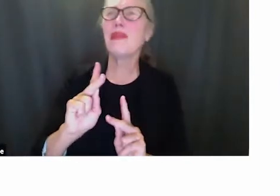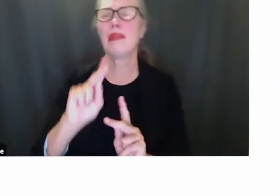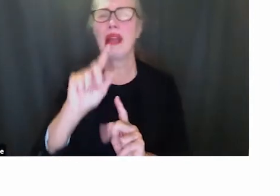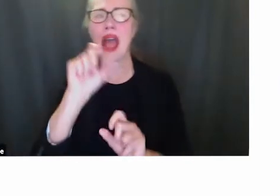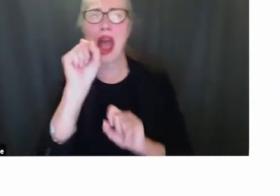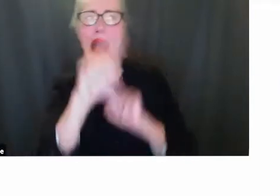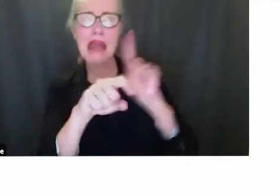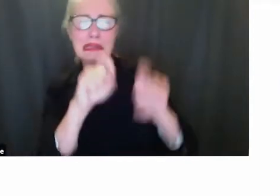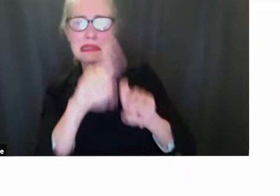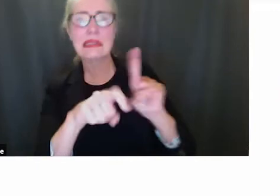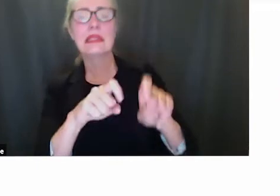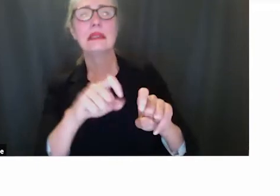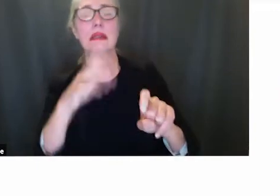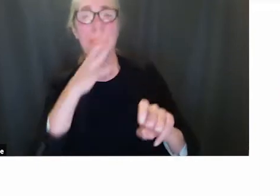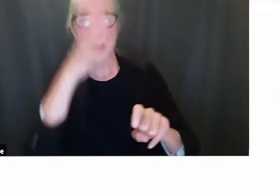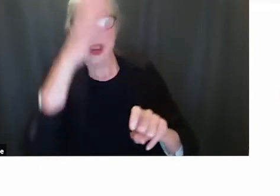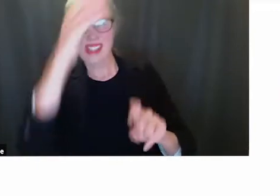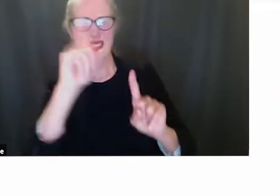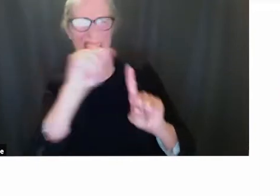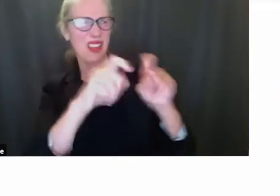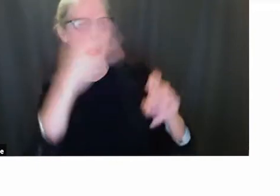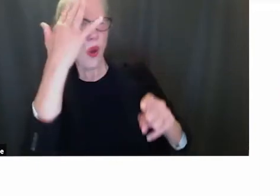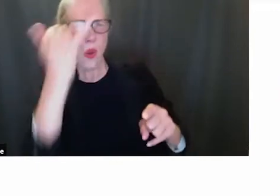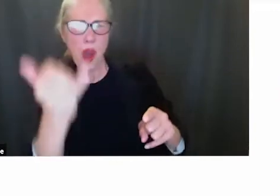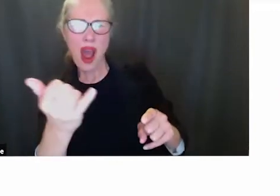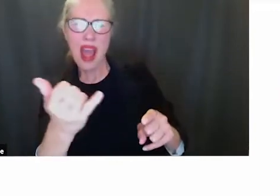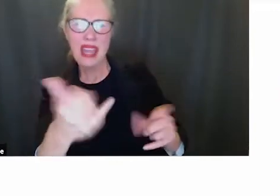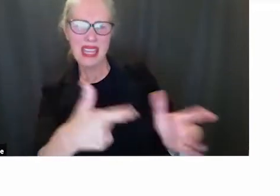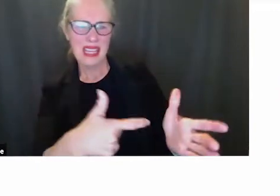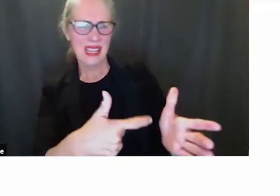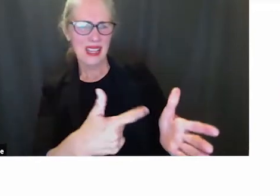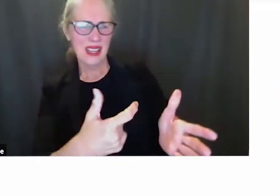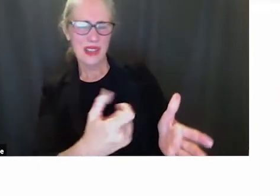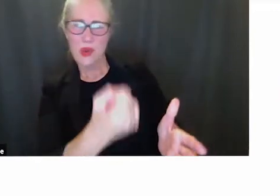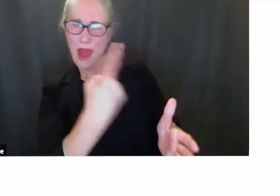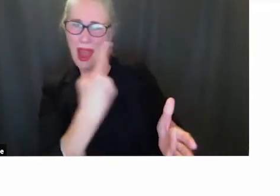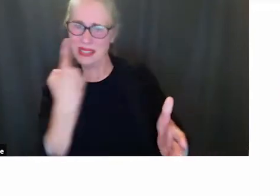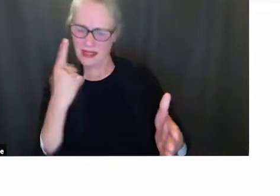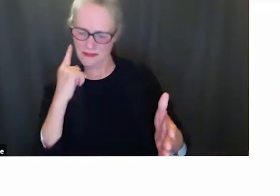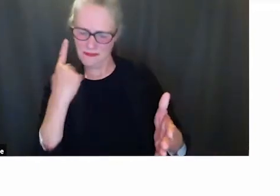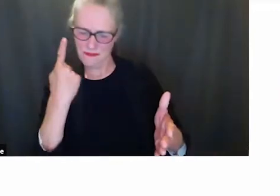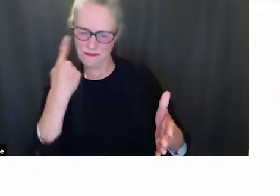primarily parents asking why we're asking for the vaccination